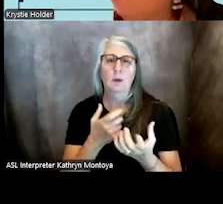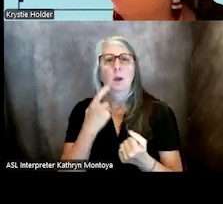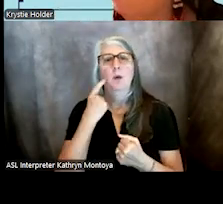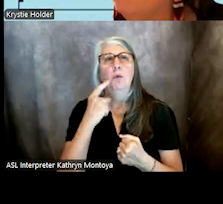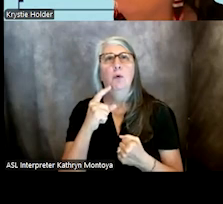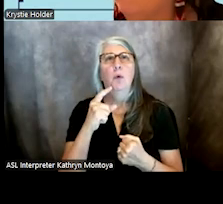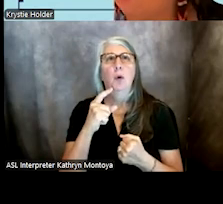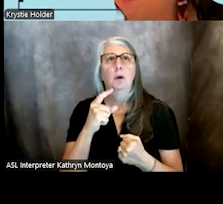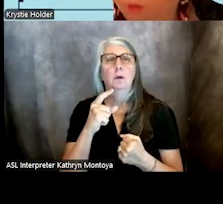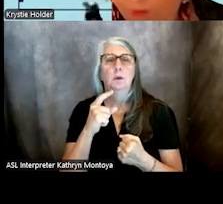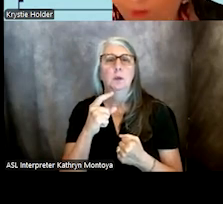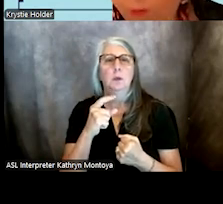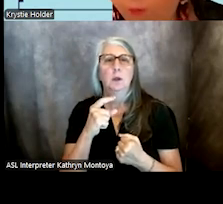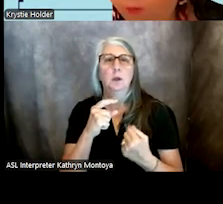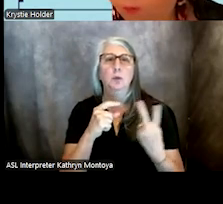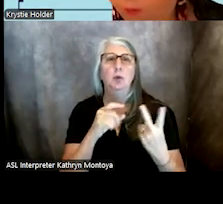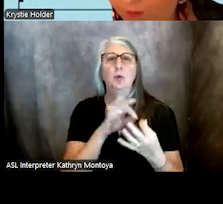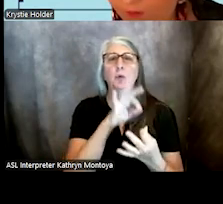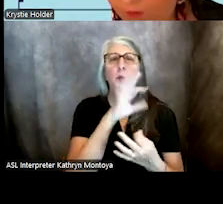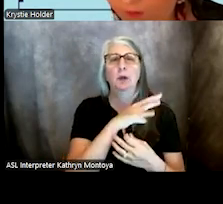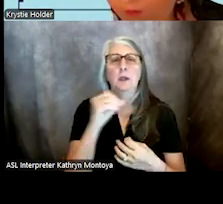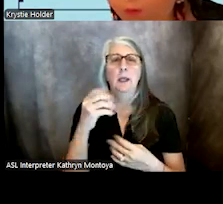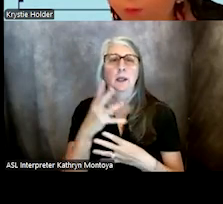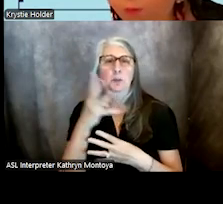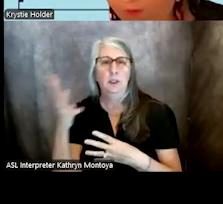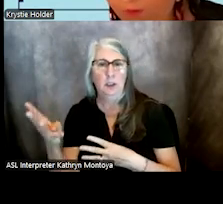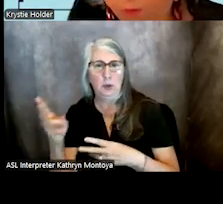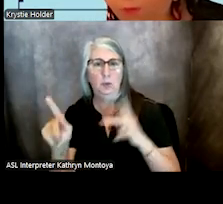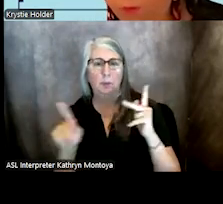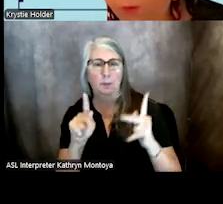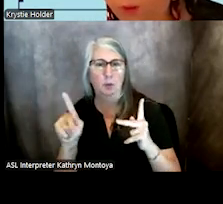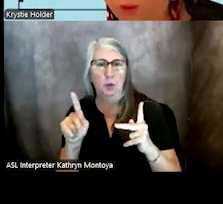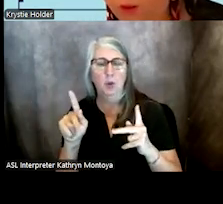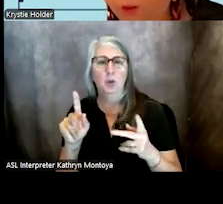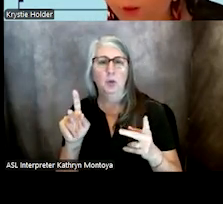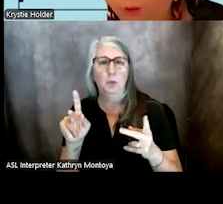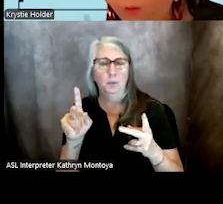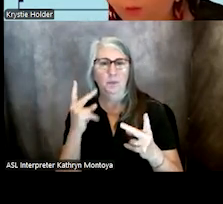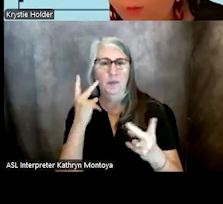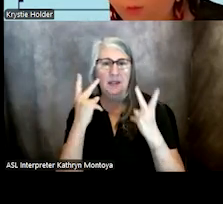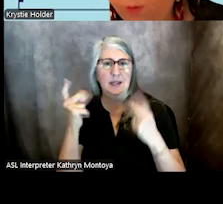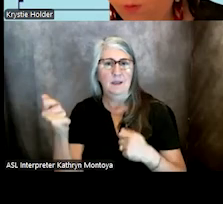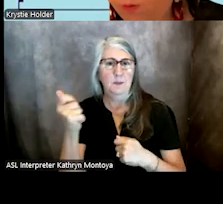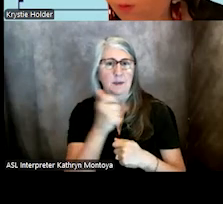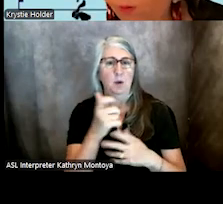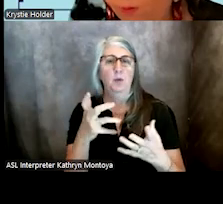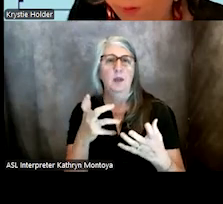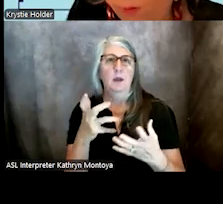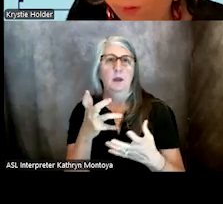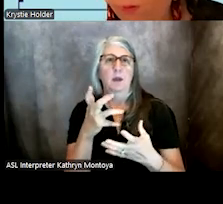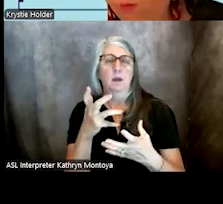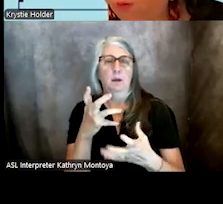specifically Two-Spirit and LGBTQ plus folks to see themselves depicted in health promotion materials